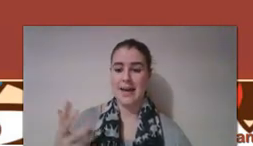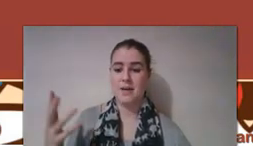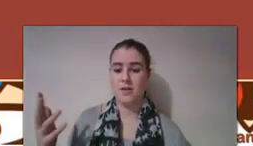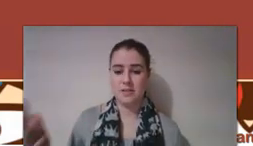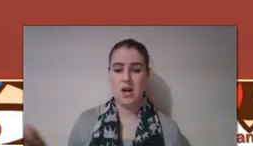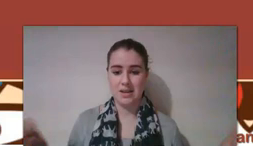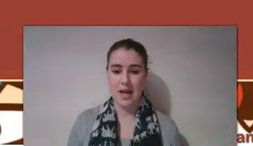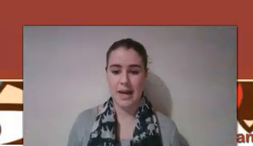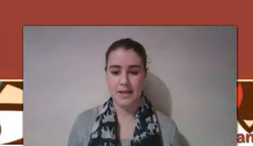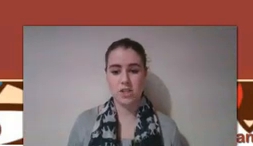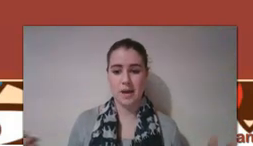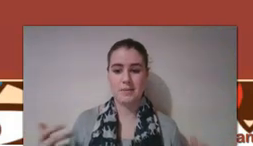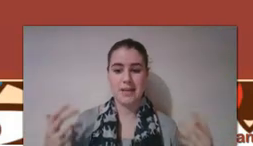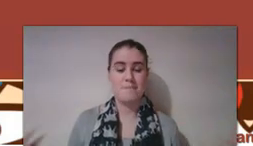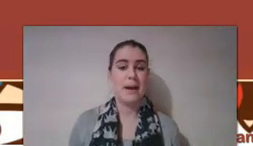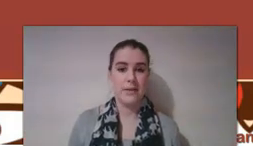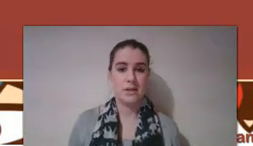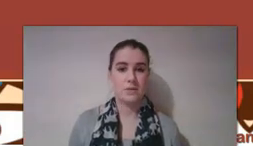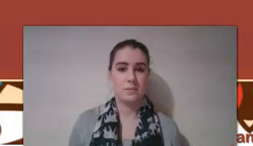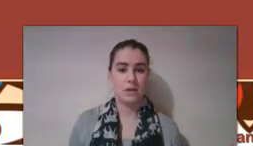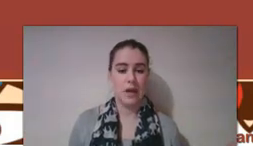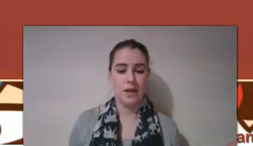girls became of a certain age, they'd be able to get